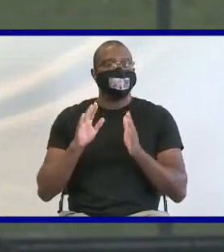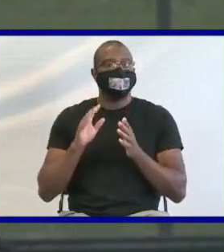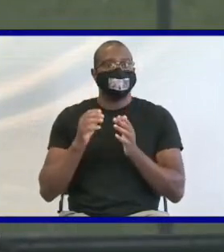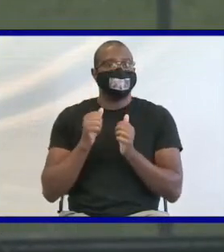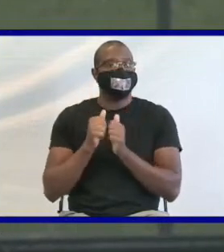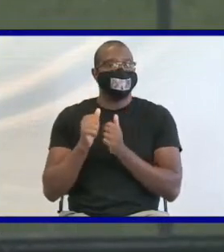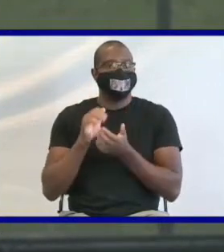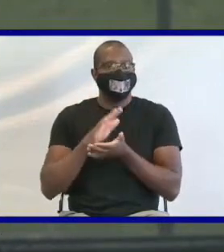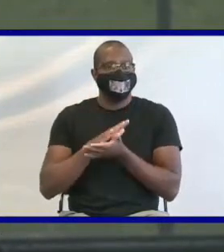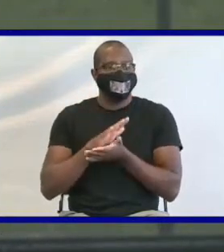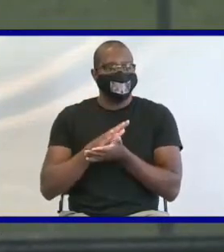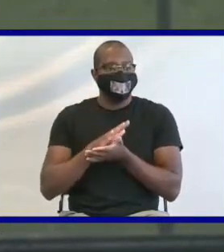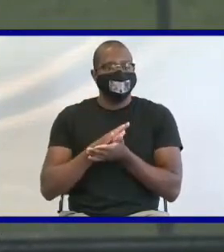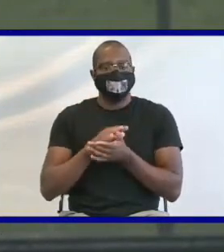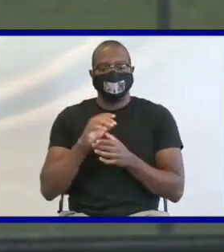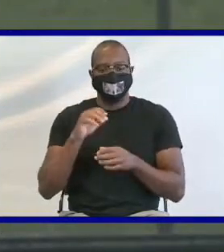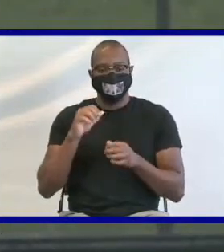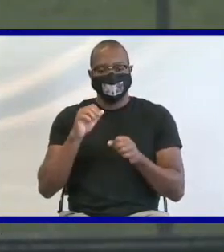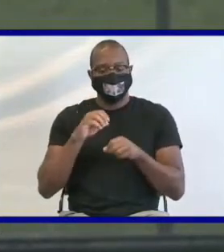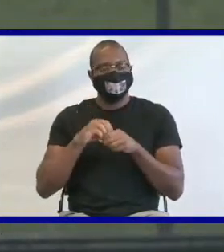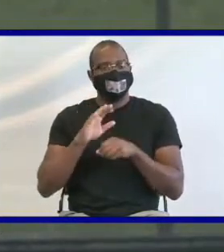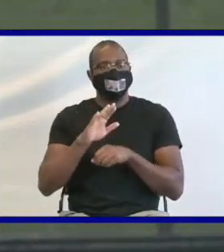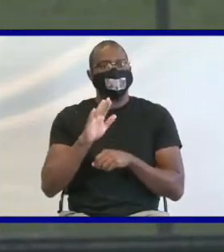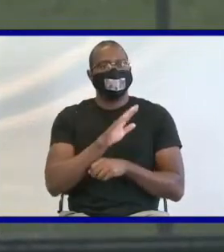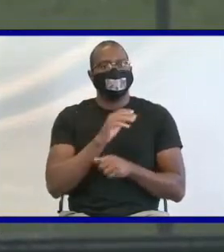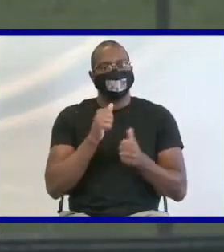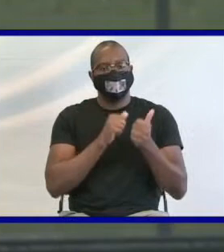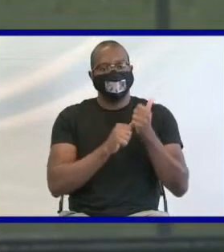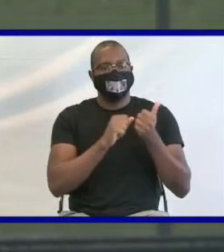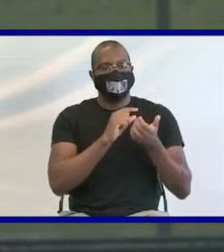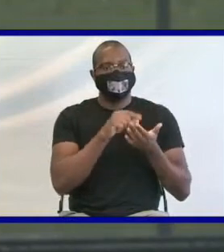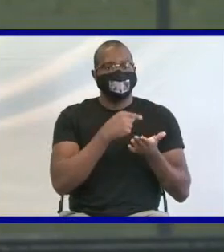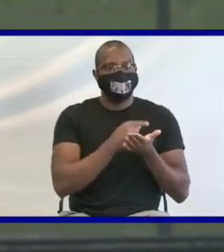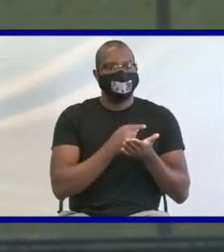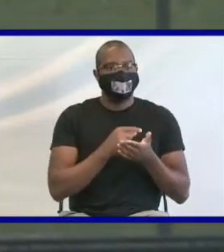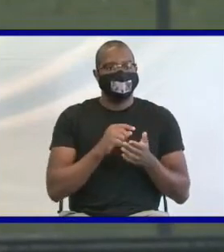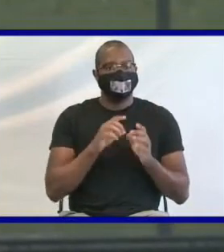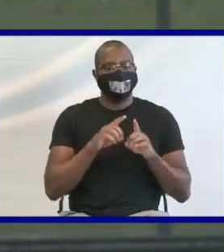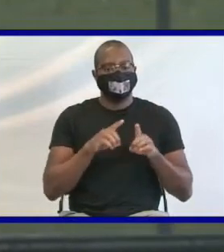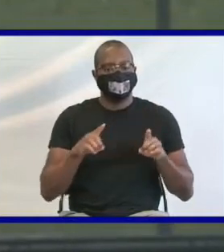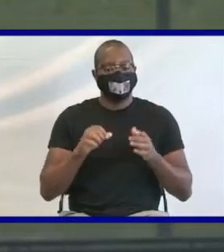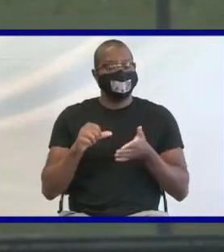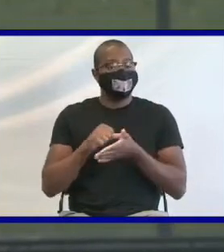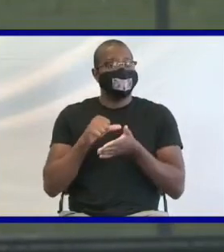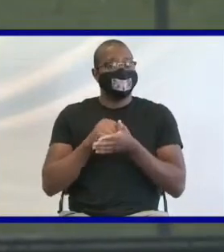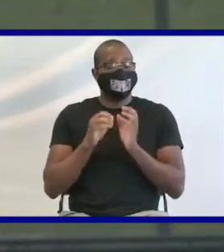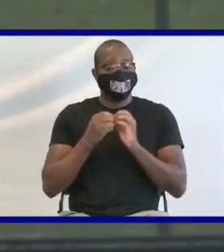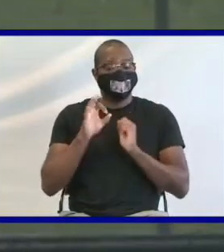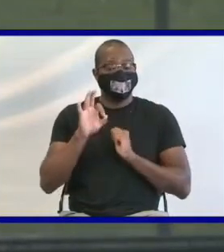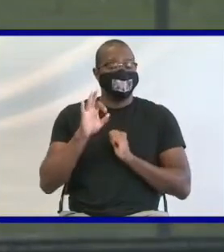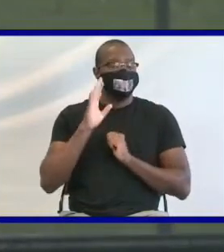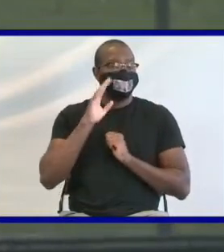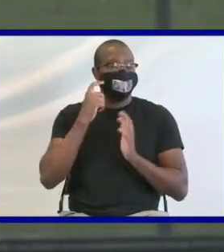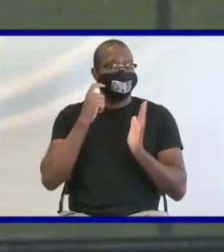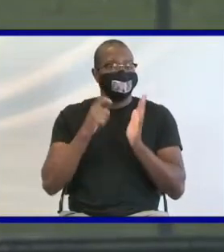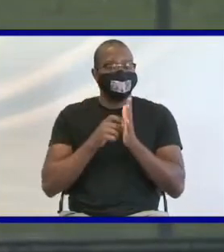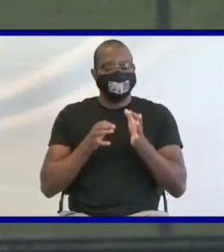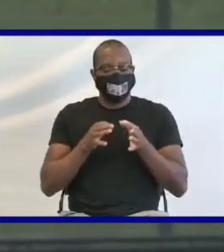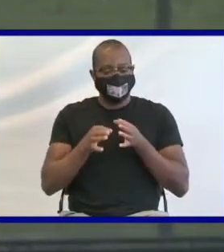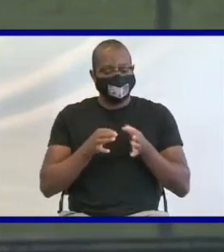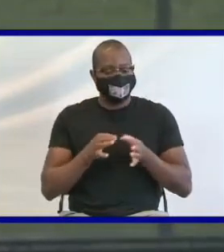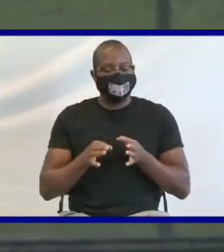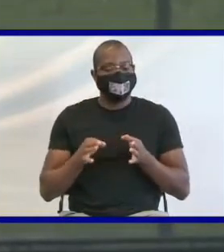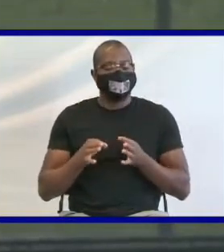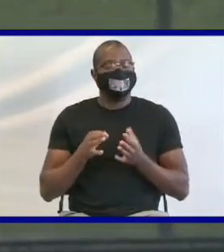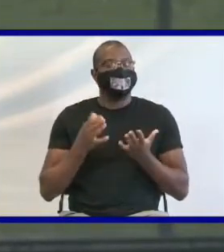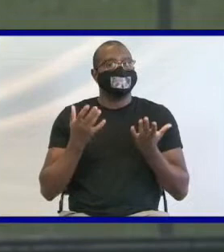in completing an undergraduate degree. On page 9 of your program, you'll see the explanation of the criteria for